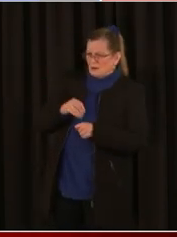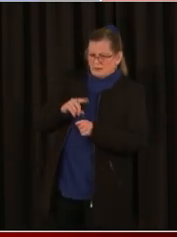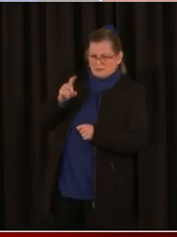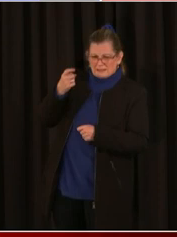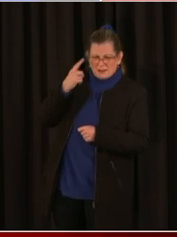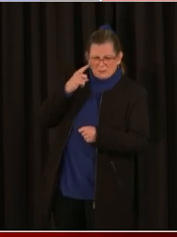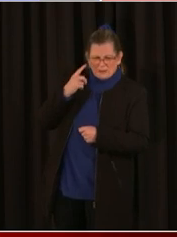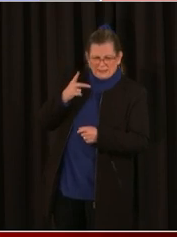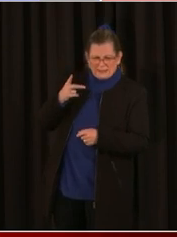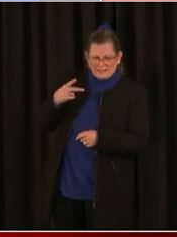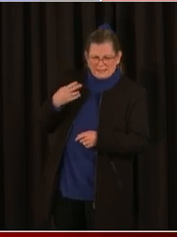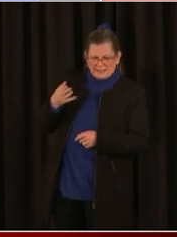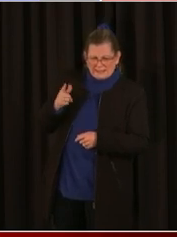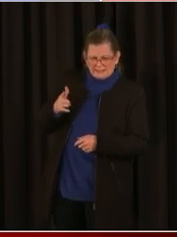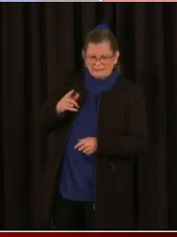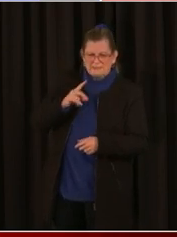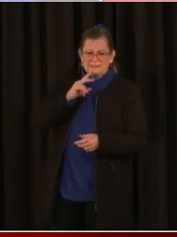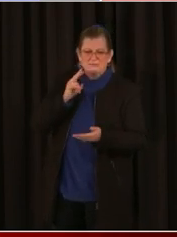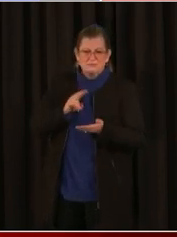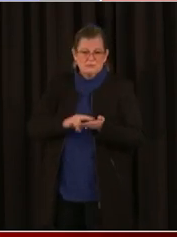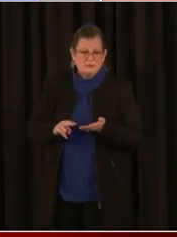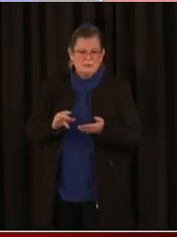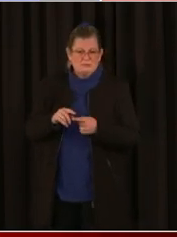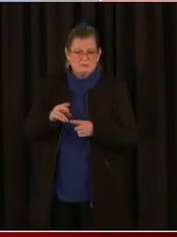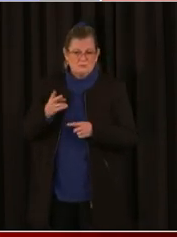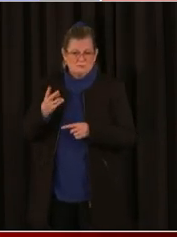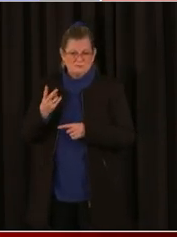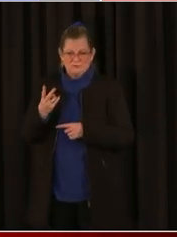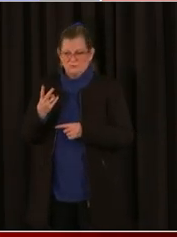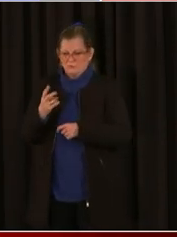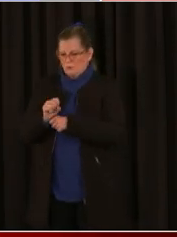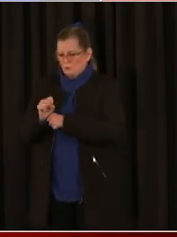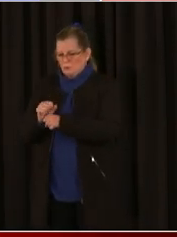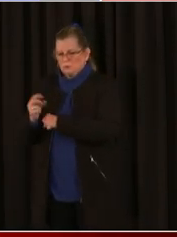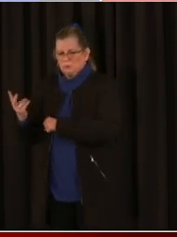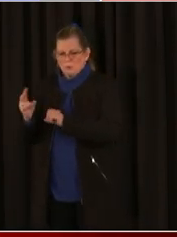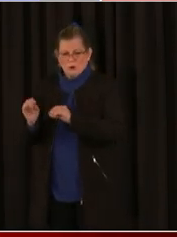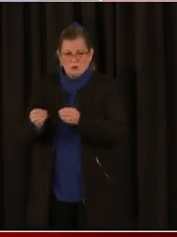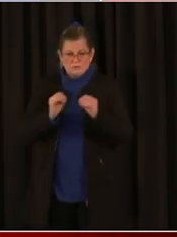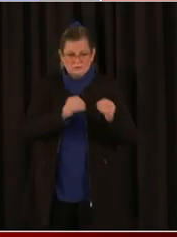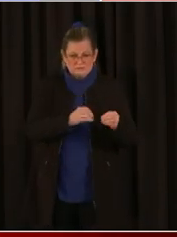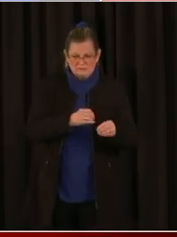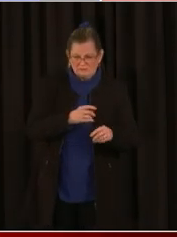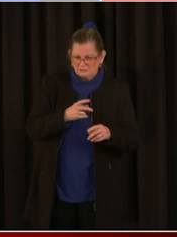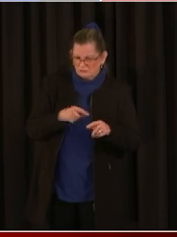The Secretary of the Council has been working with the two offices to figure out how we can deliver the legislation.